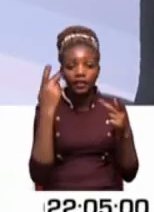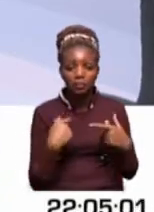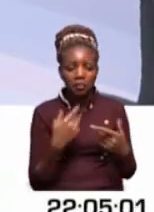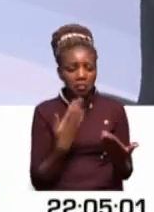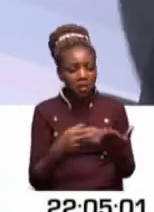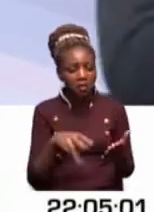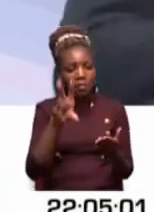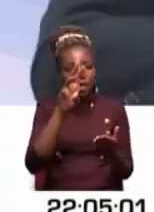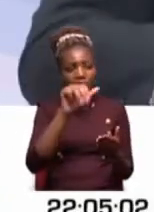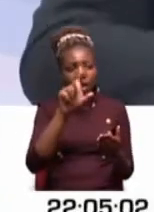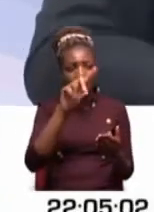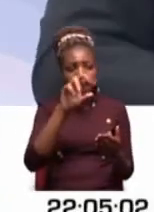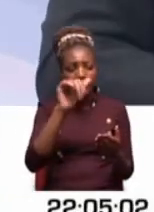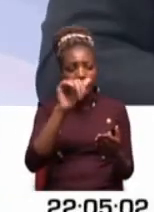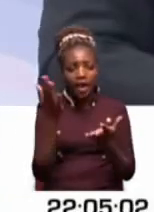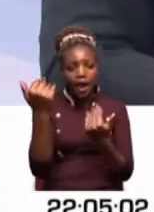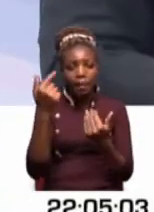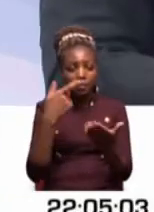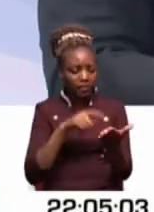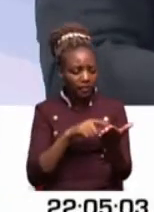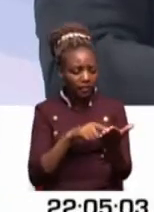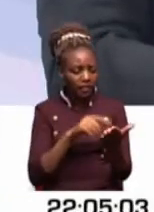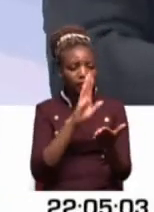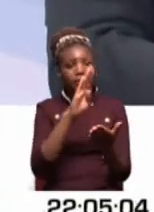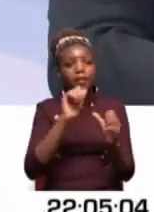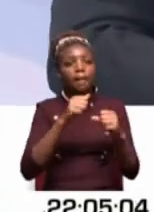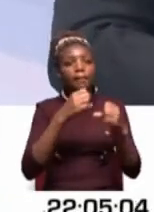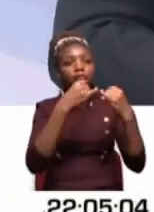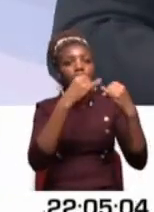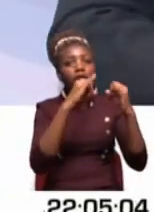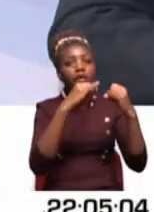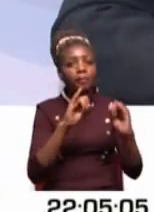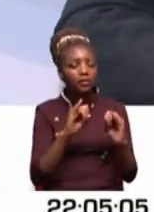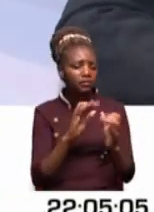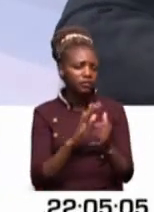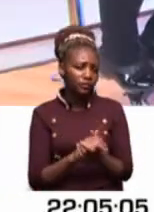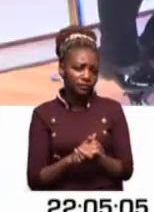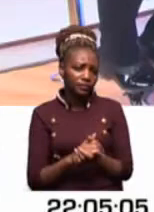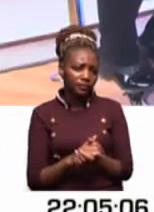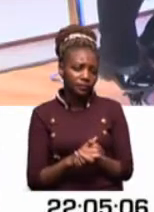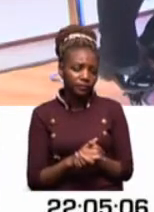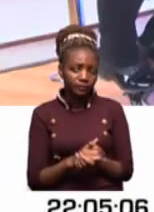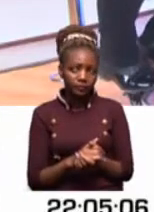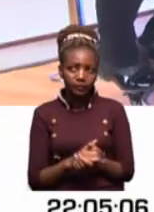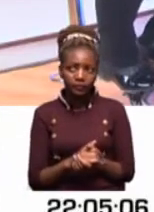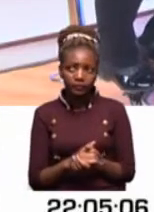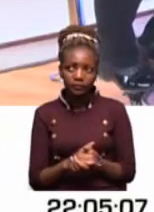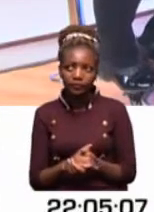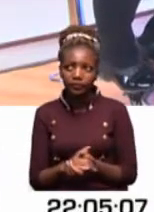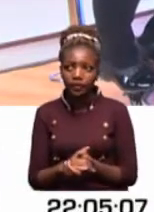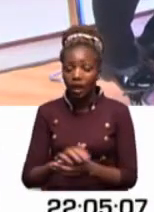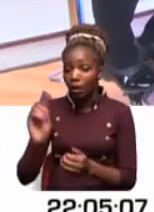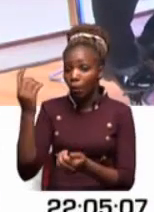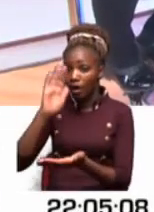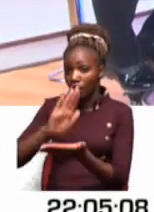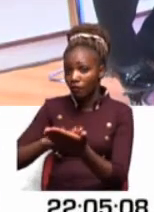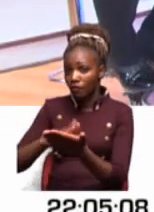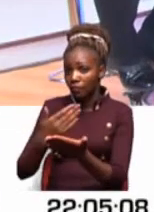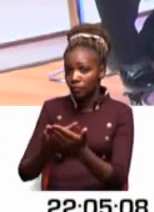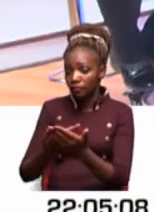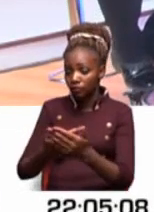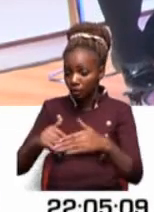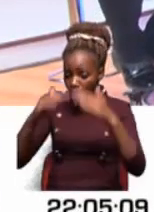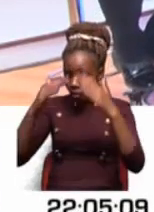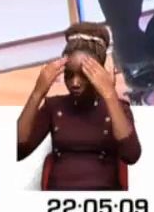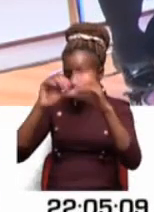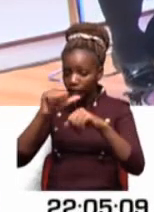hope that this BBI report will be implemented, unlike all these other reports? One of the recommendations of the Kruger report was to look at the issues that